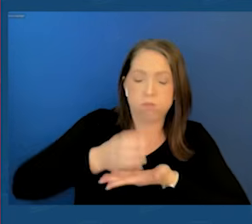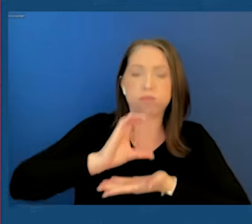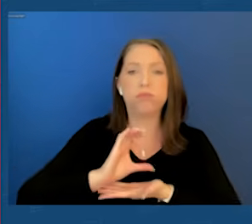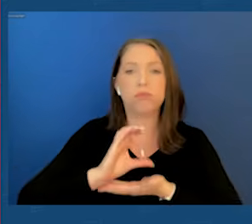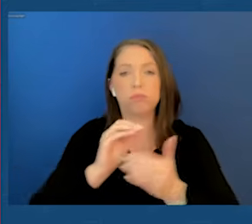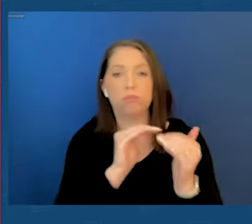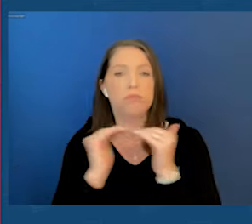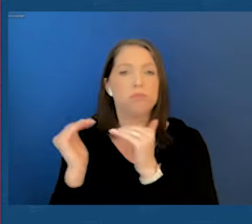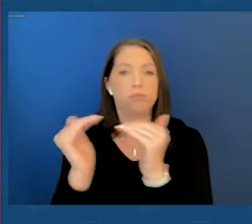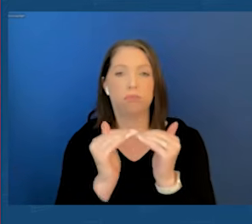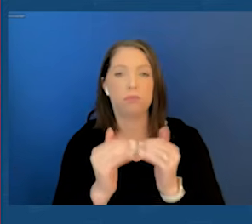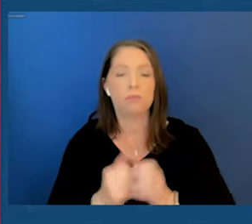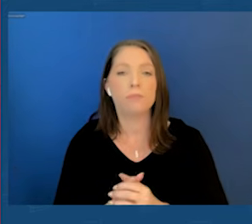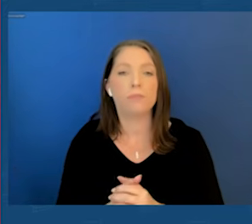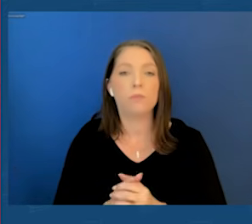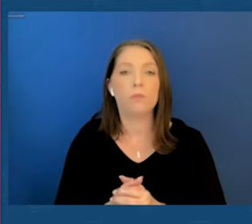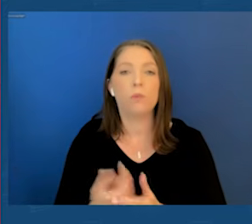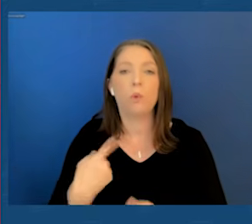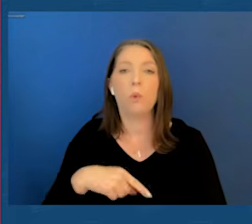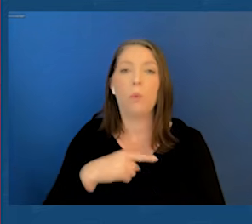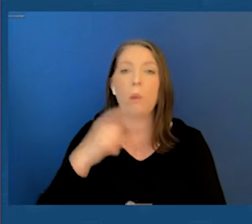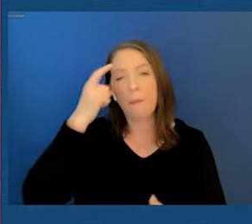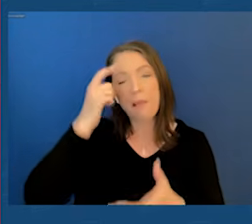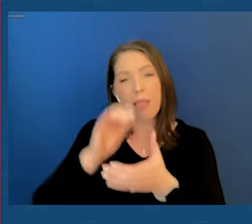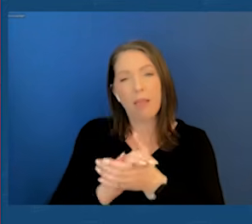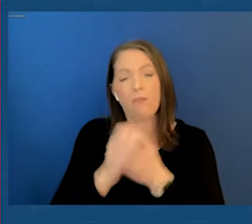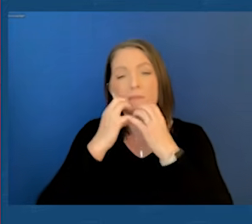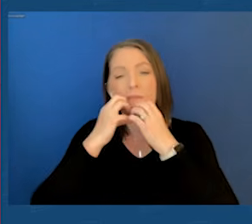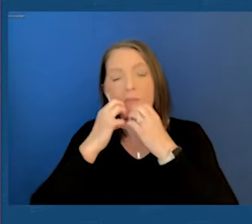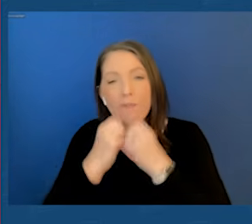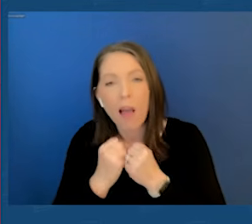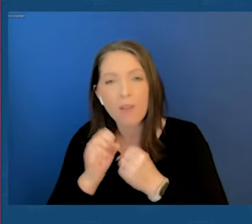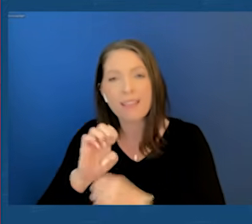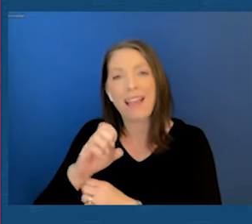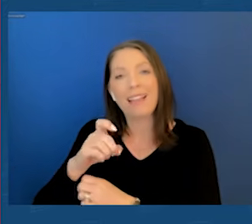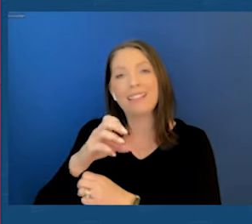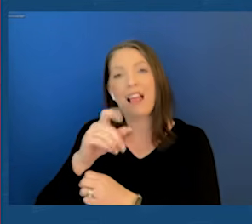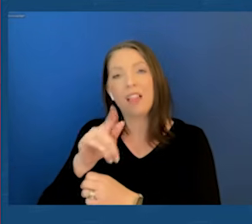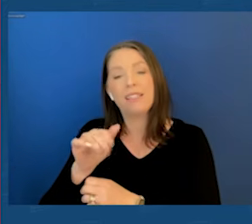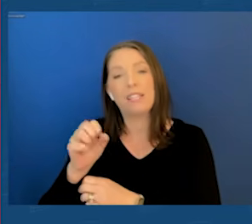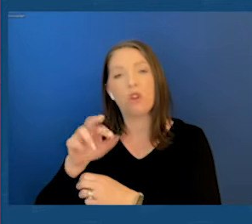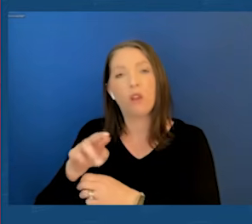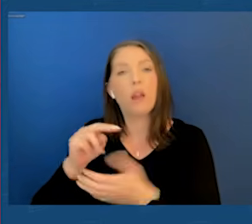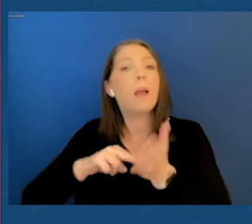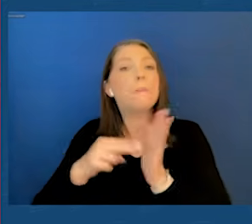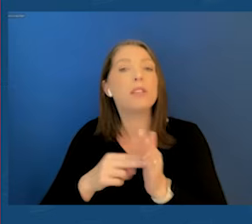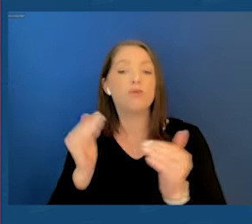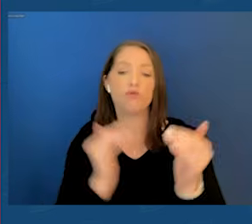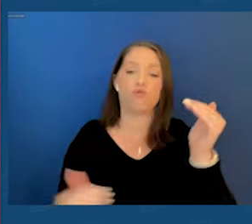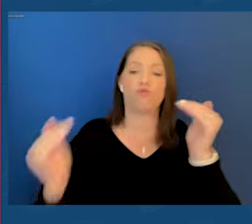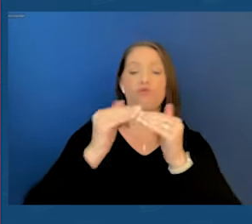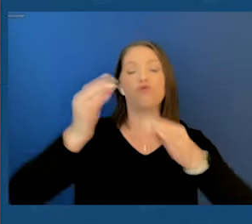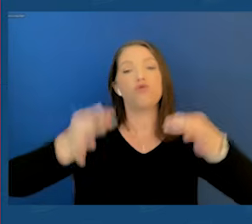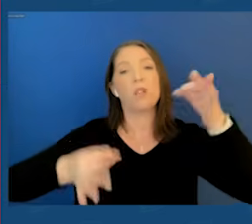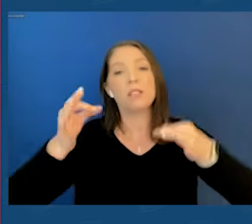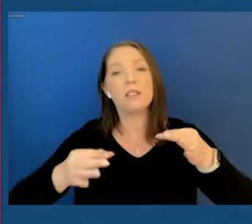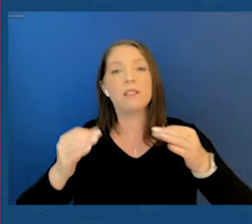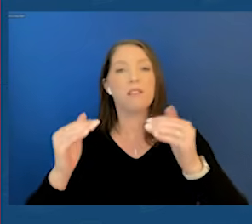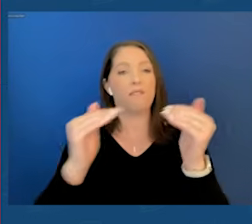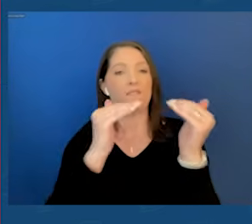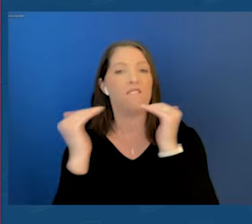We believe in the values of Excelsior, which means justice for all, fairness for all, opportunity for